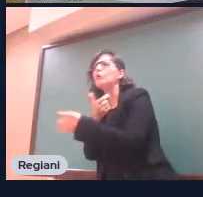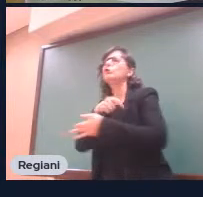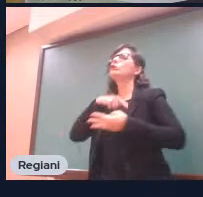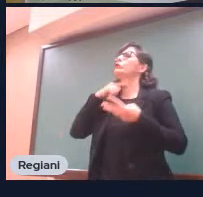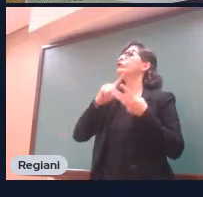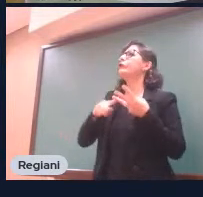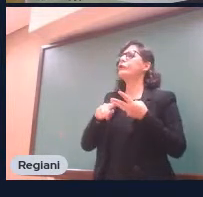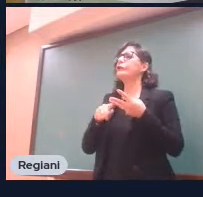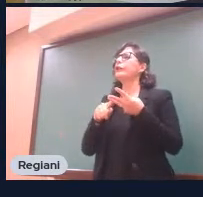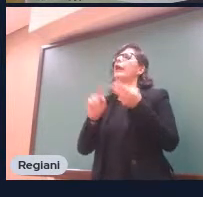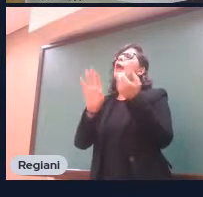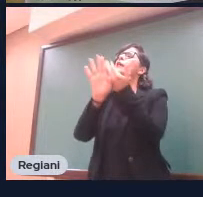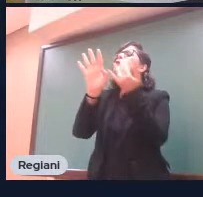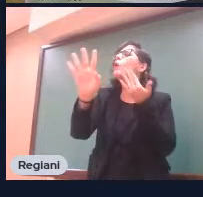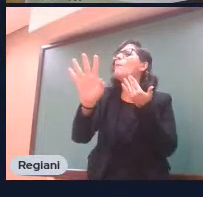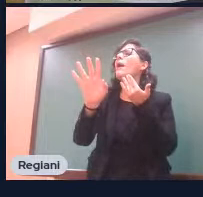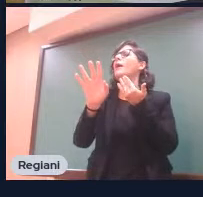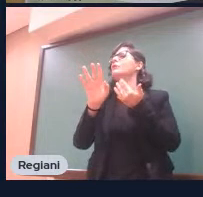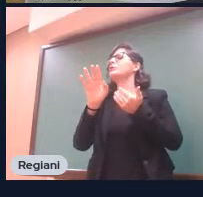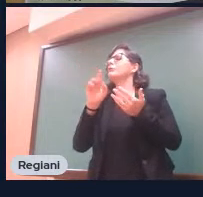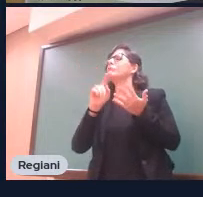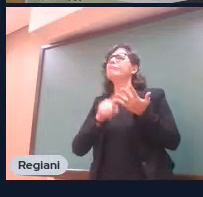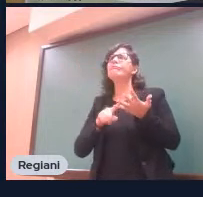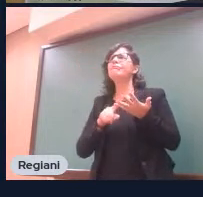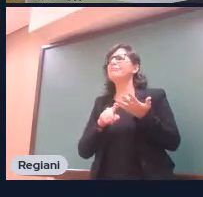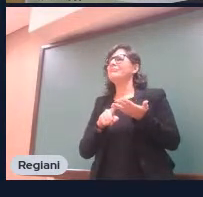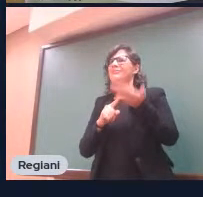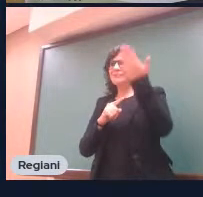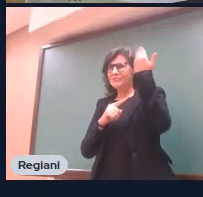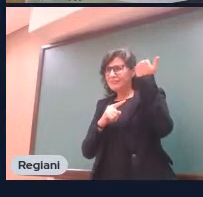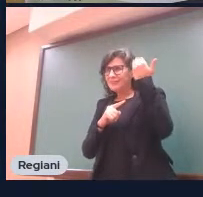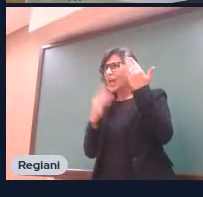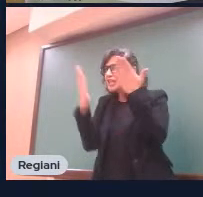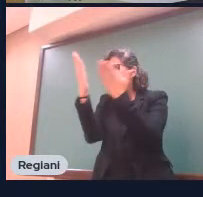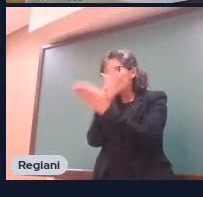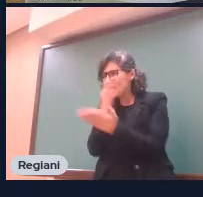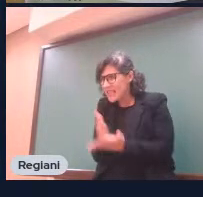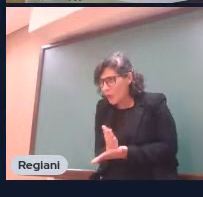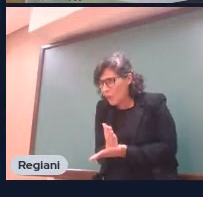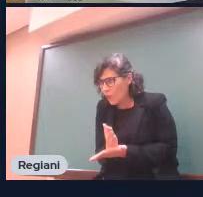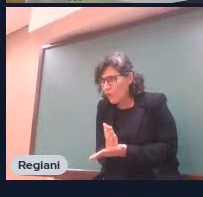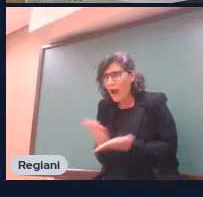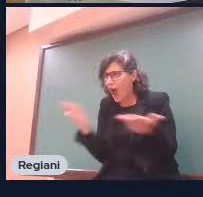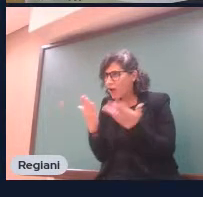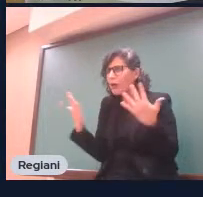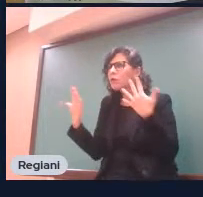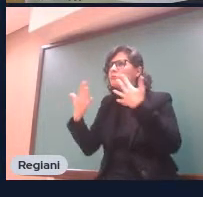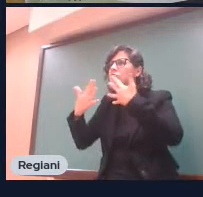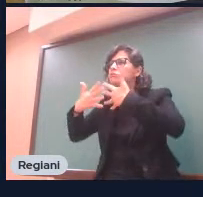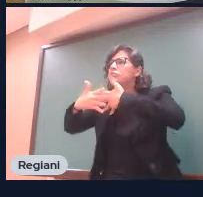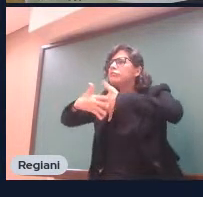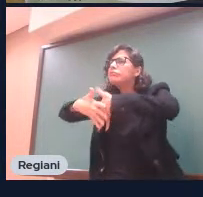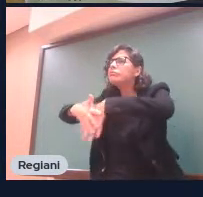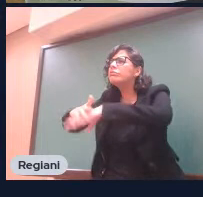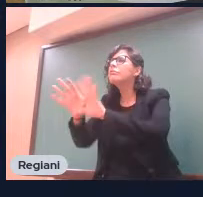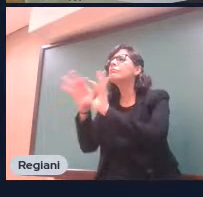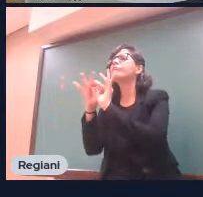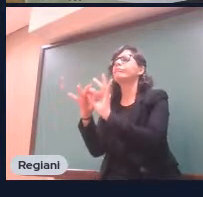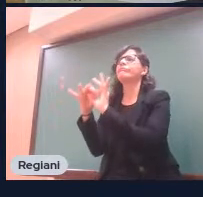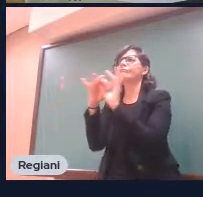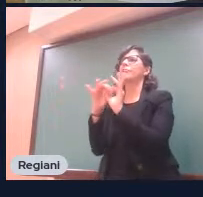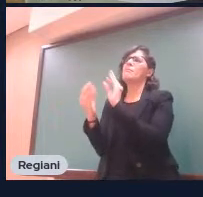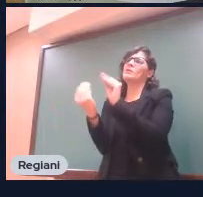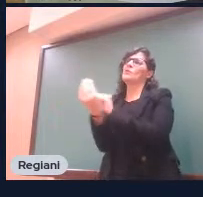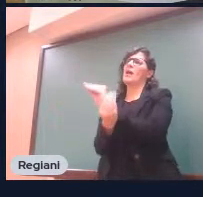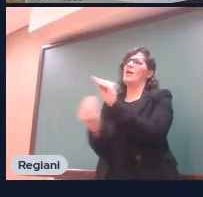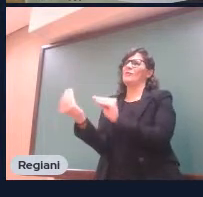encyclopedia. This is something from the past, these distinctions will be learned. Now, this is an important point, and it's